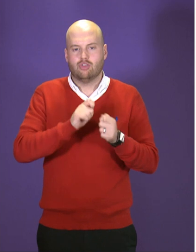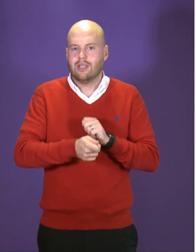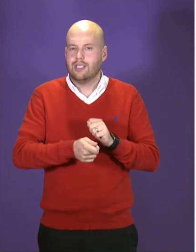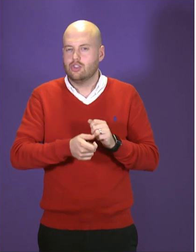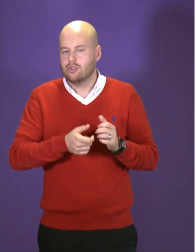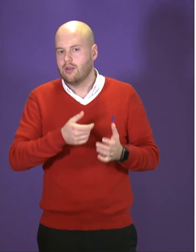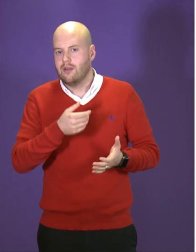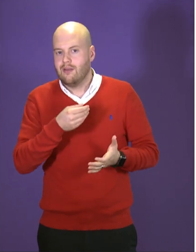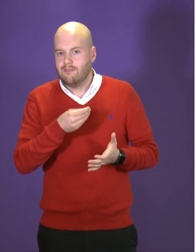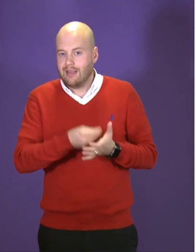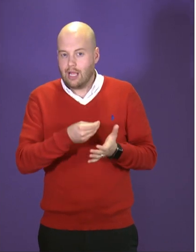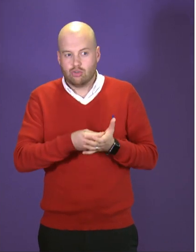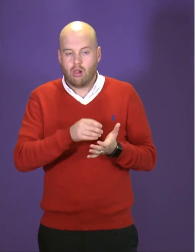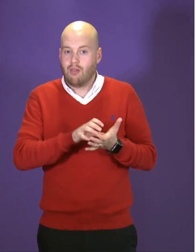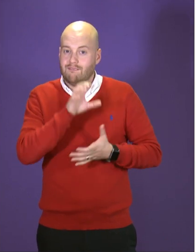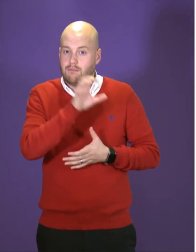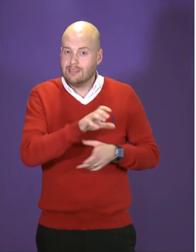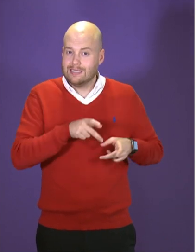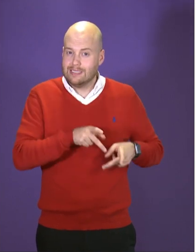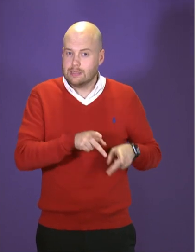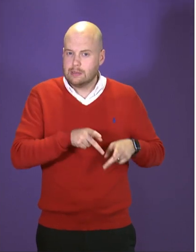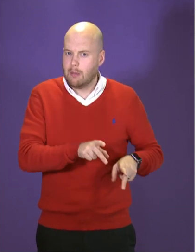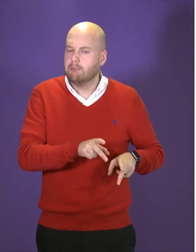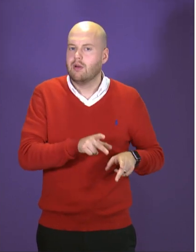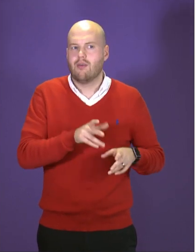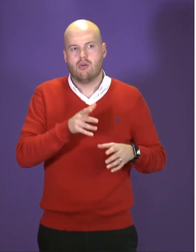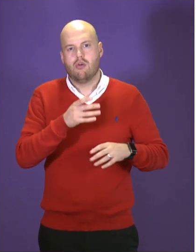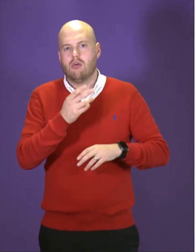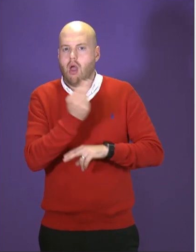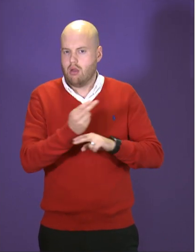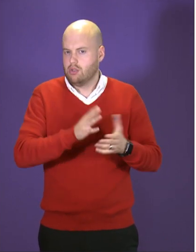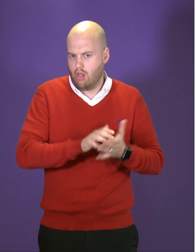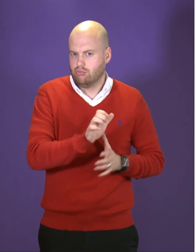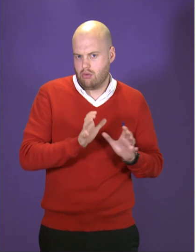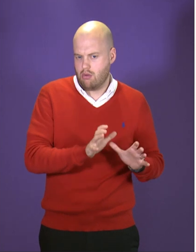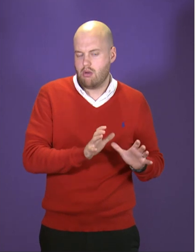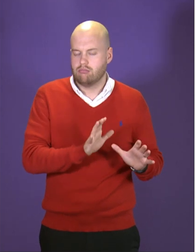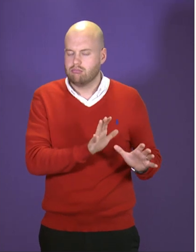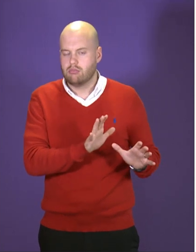financial funding system for culture and arts, but also